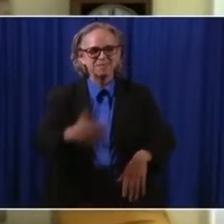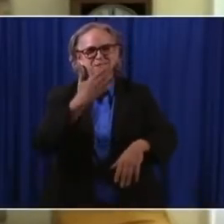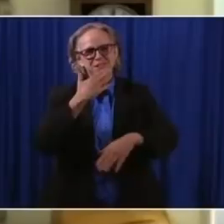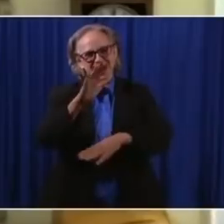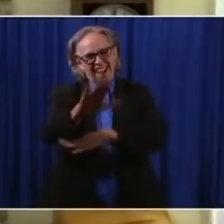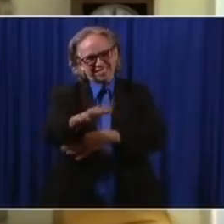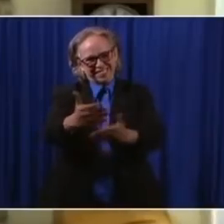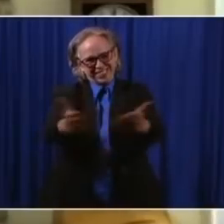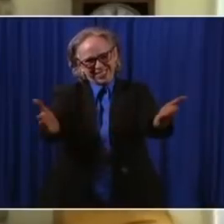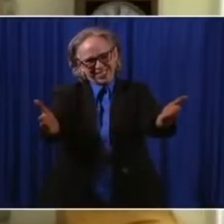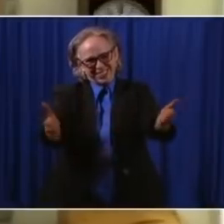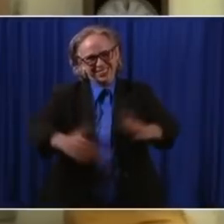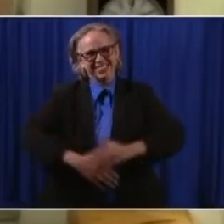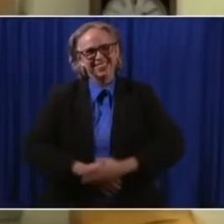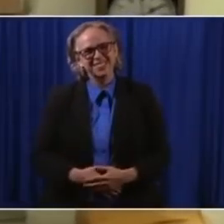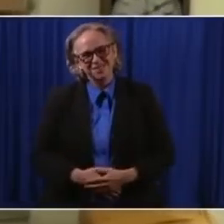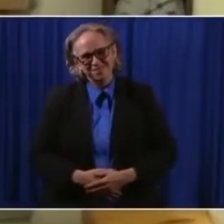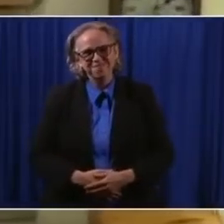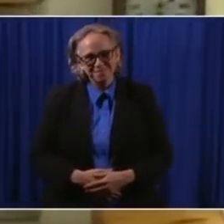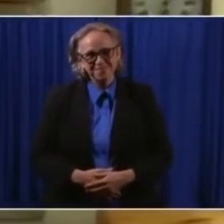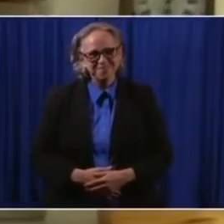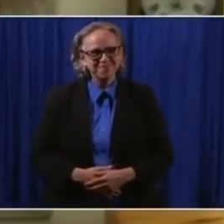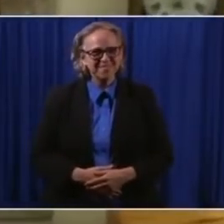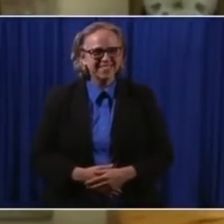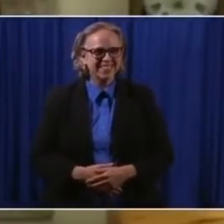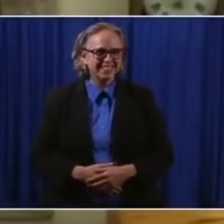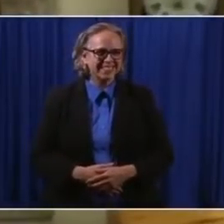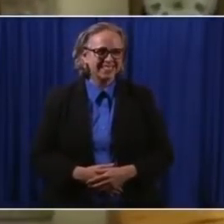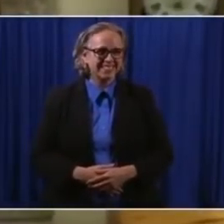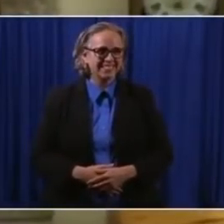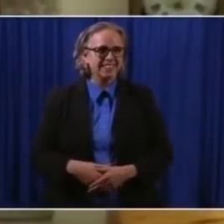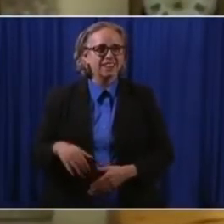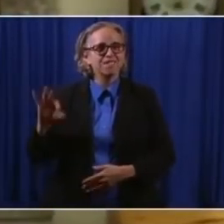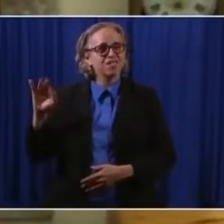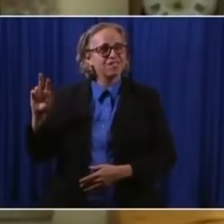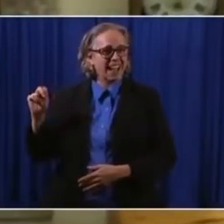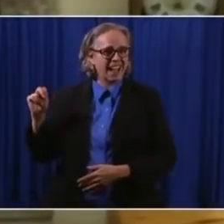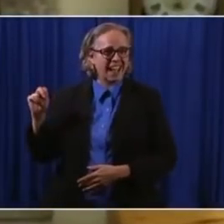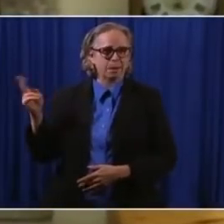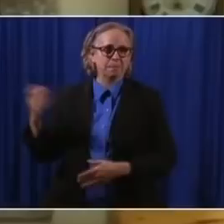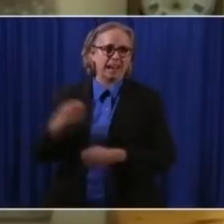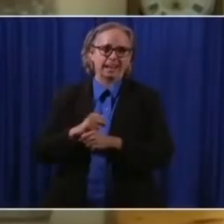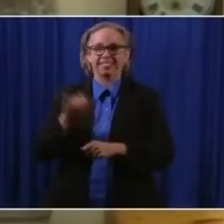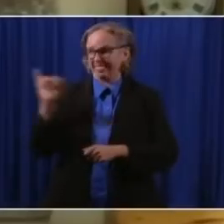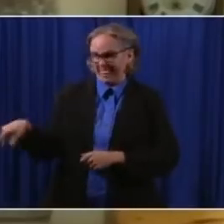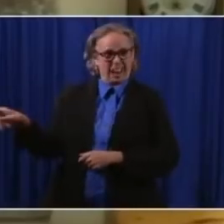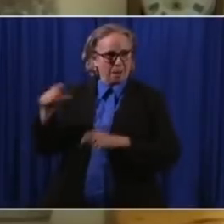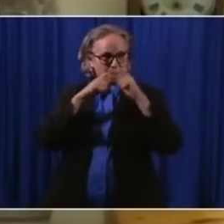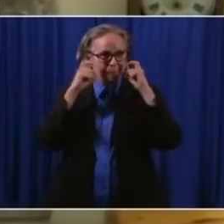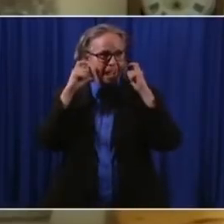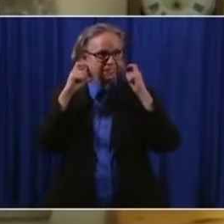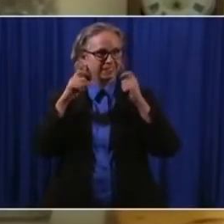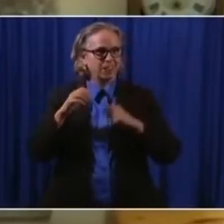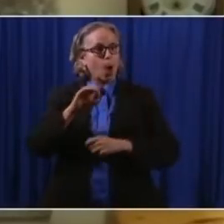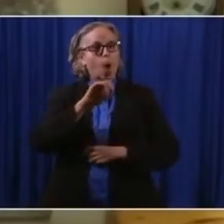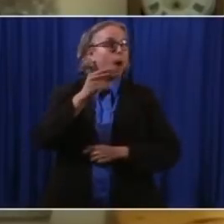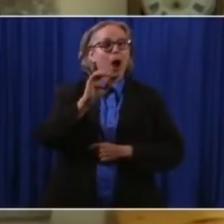everyone. Fran made me this Ohio mask, Ohio-made mask.